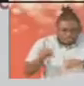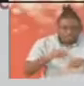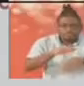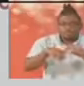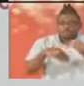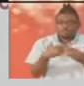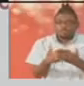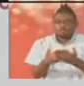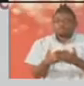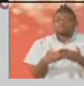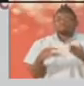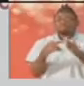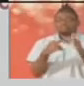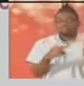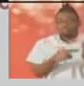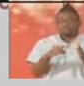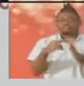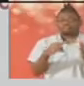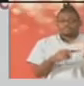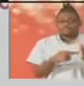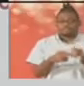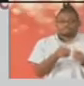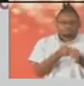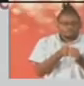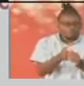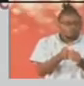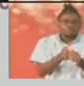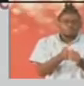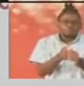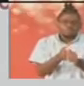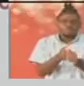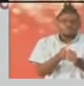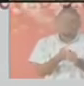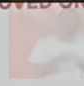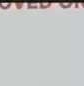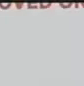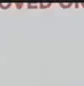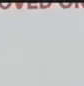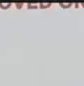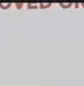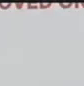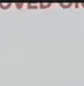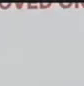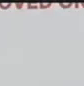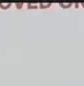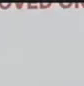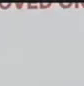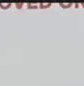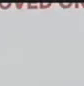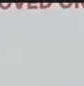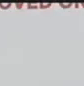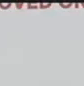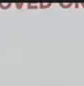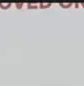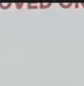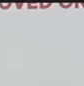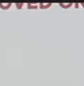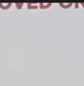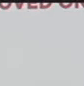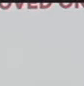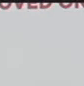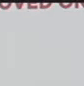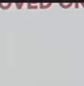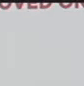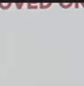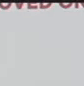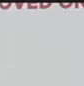taken straight from that article published by Shelley Ann Hunt, Karen Peer, Roseanne Senrose, and Donald Simeon. These are the things that caused